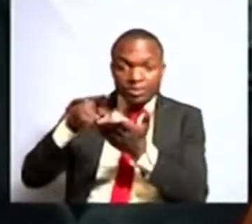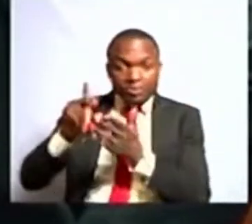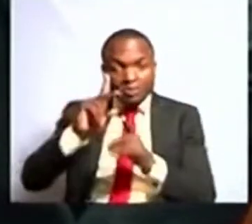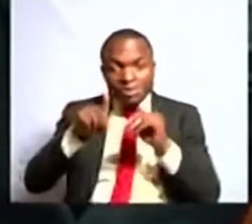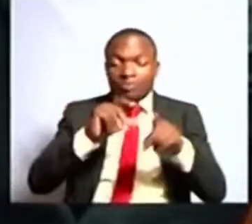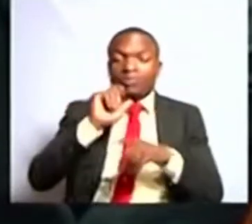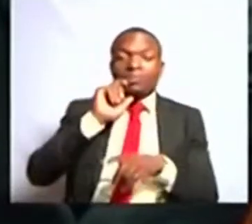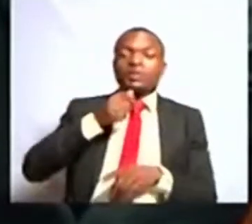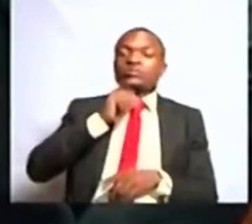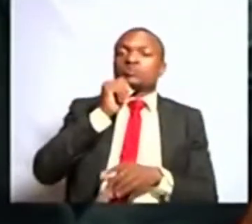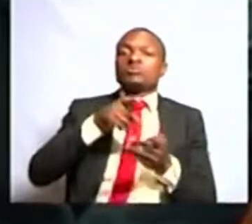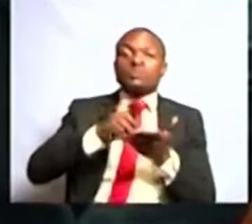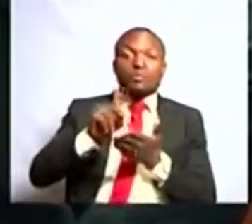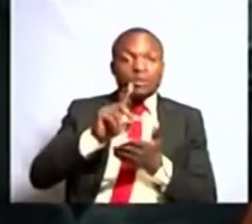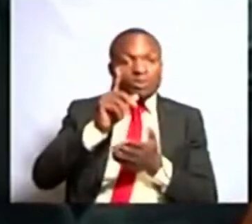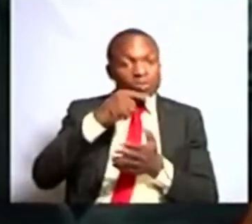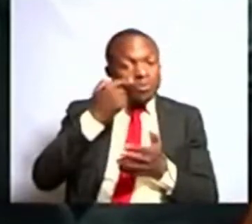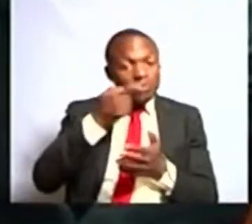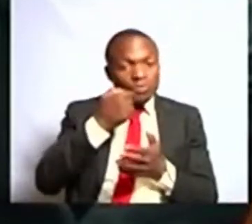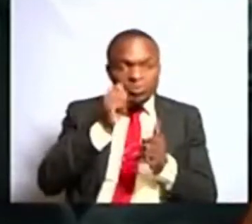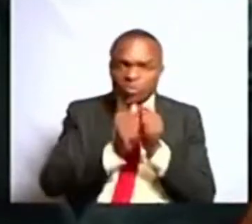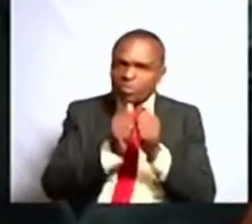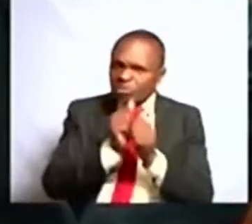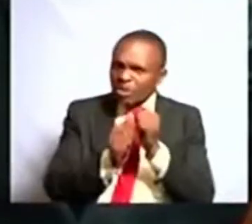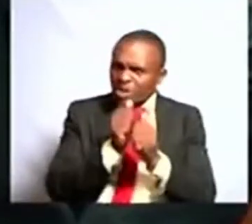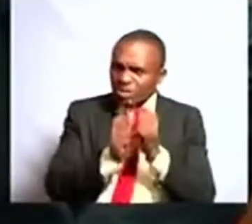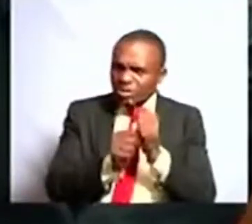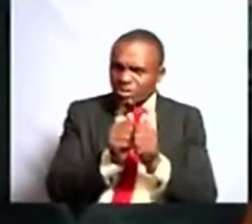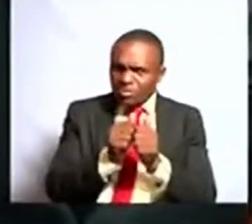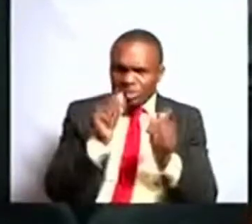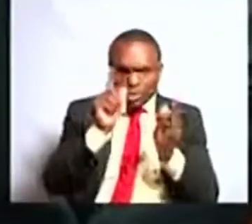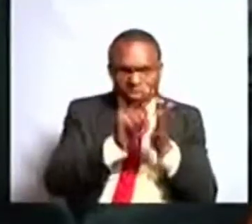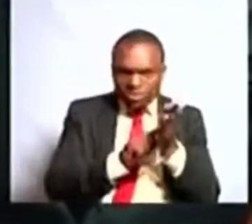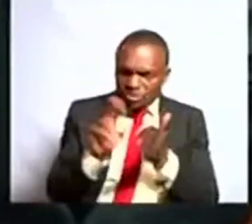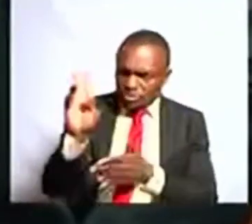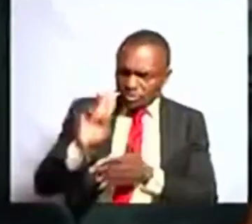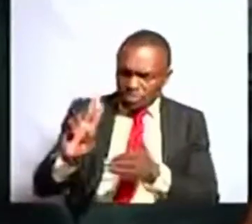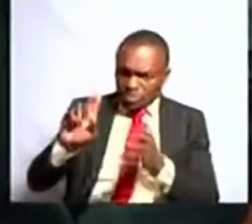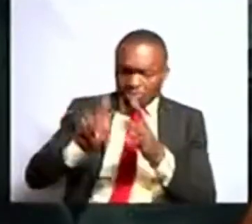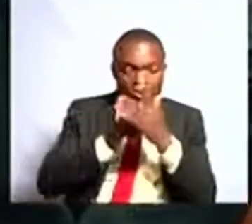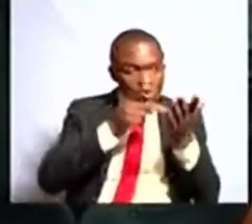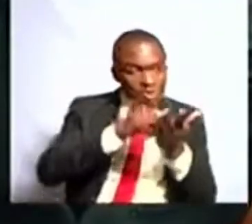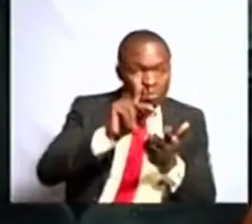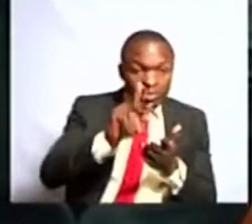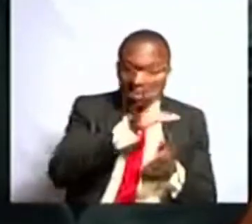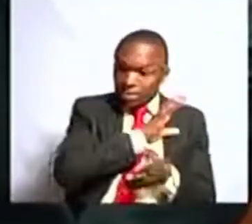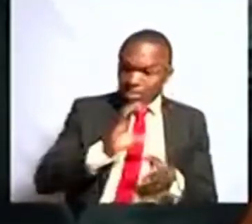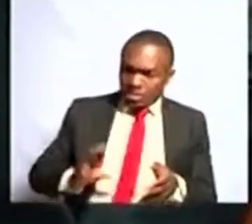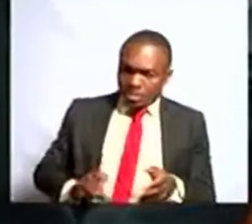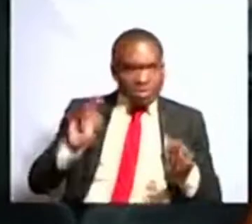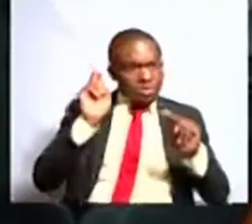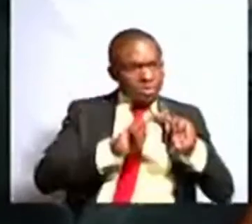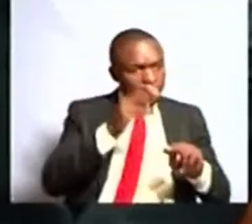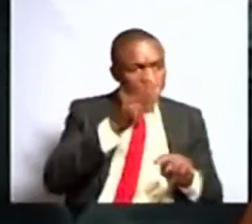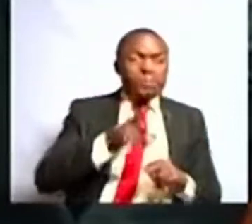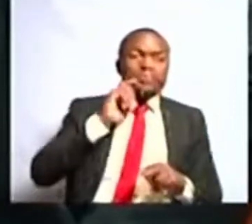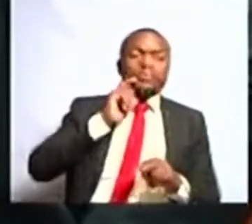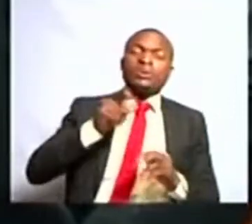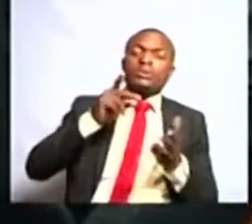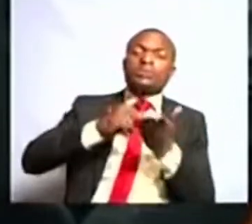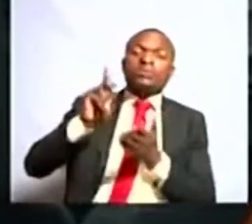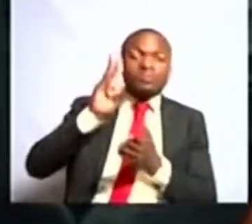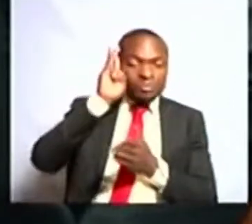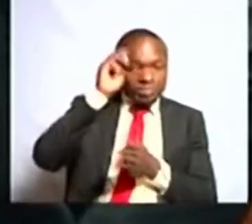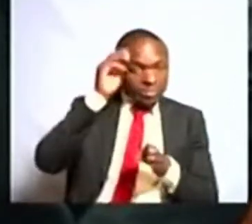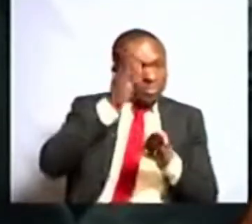that were not supposed to pay? Which regulation were you using to start paying people, someone in a company somewhere seated who is supposed to be paid by